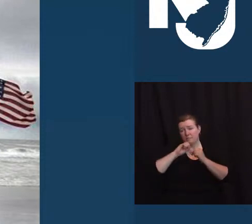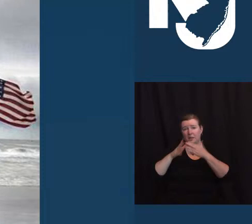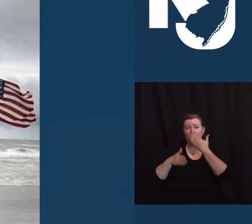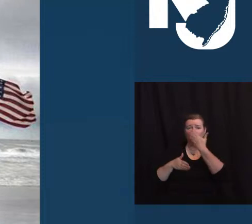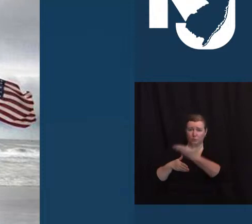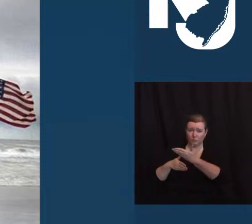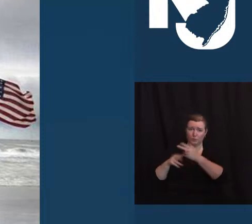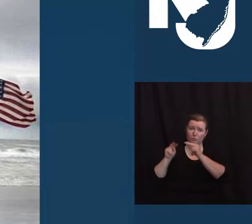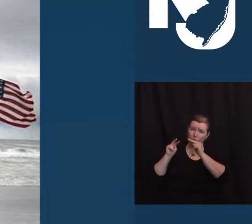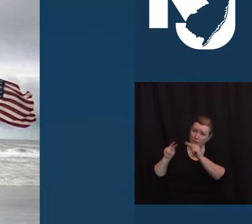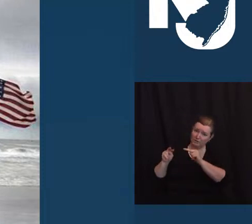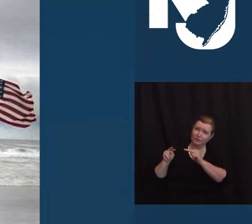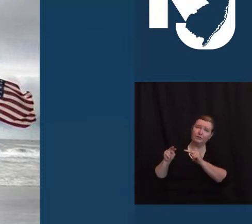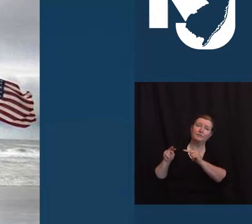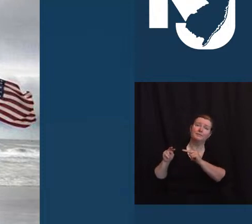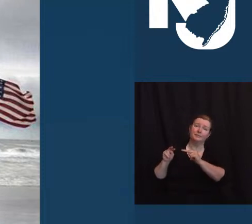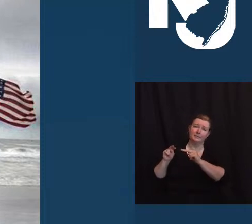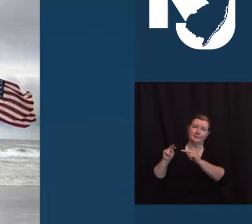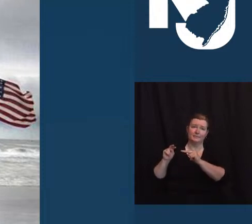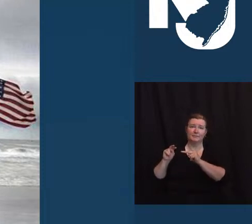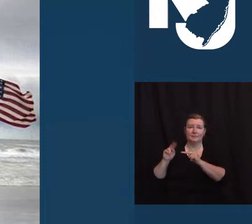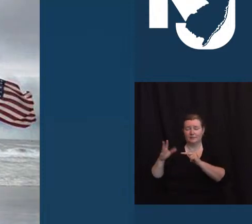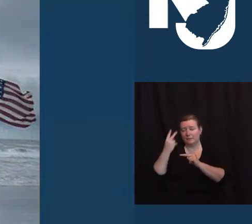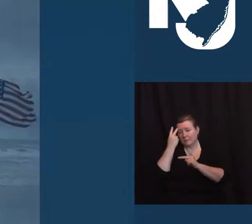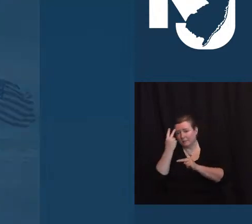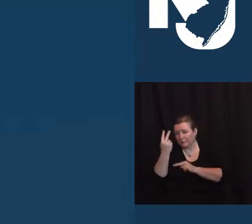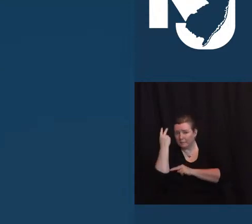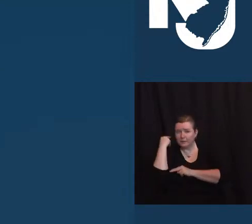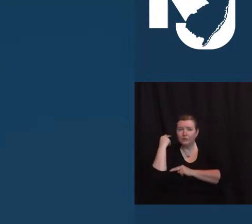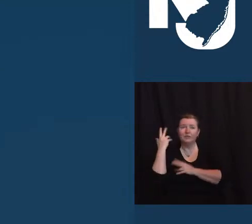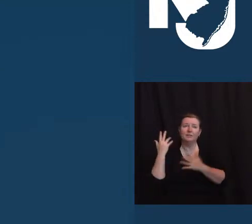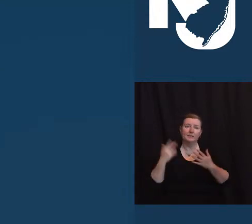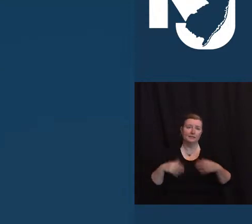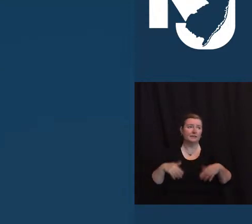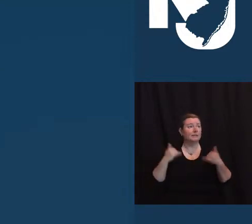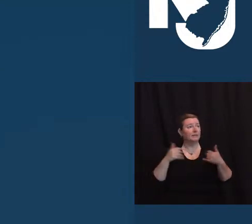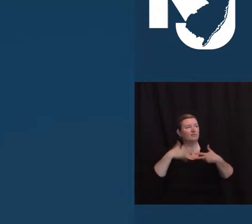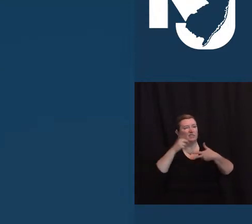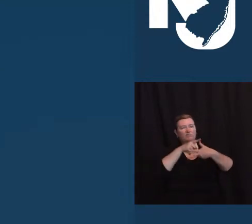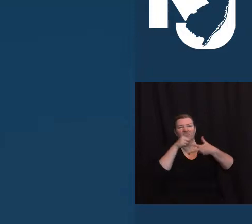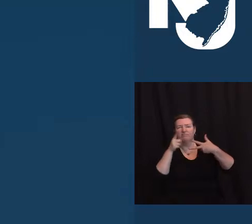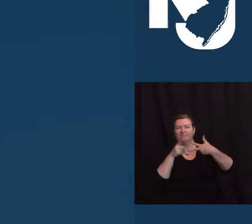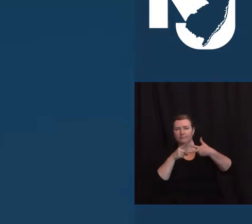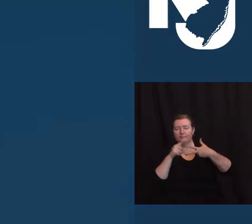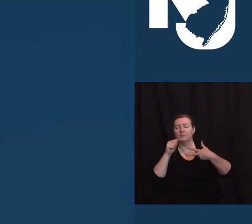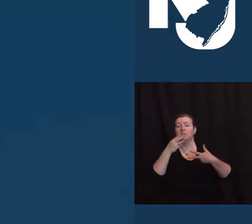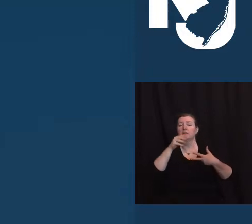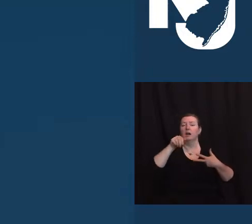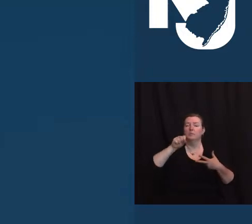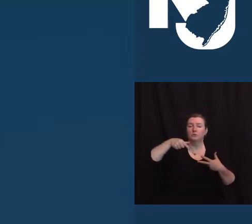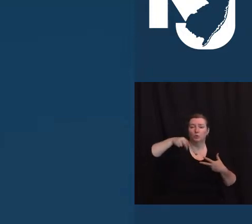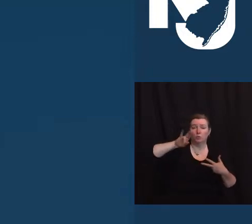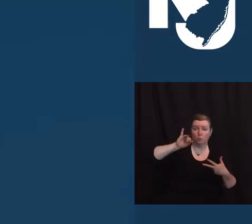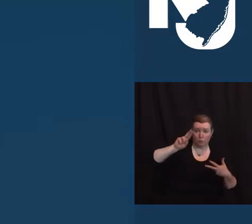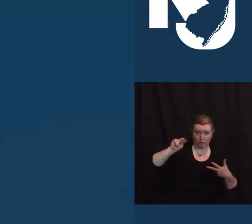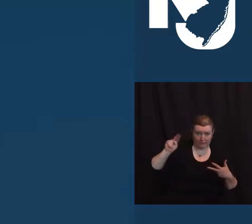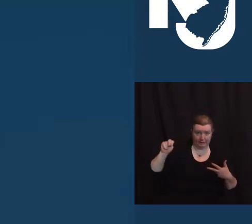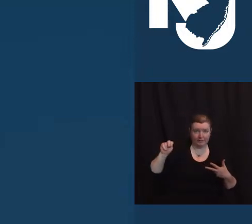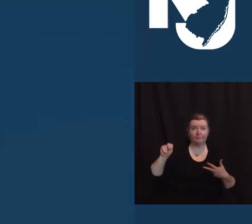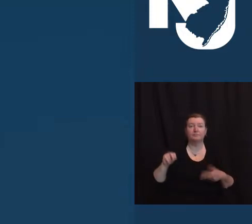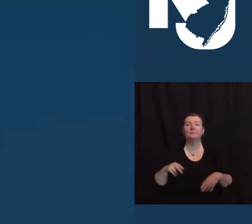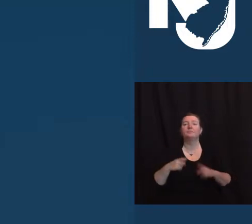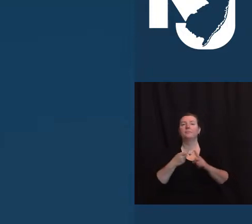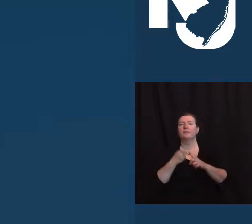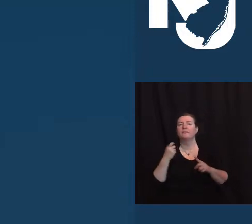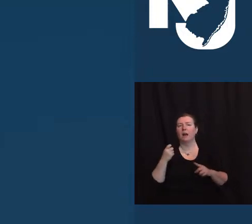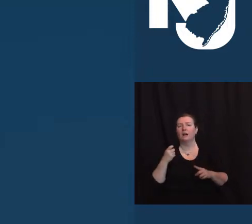his memory and his extraordinary family. Next up, we remember Thomas Quinn on the right of Franklinville in Gloucester